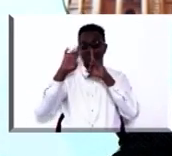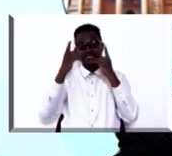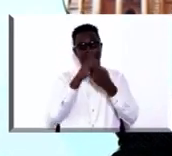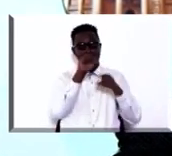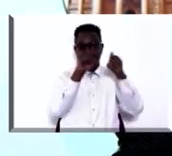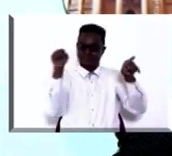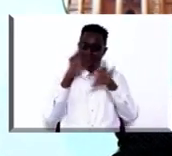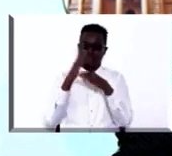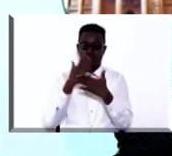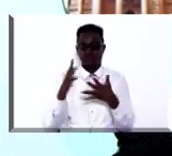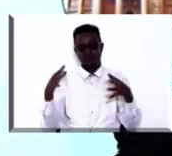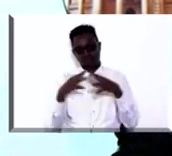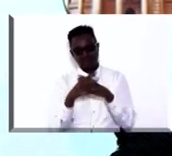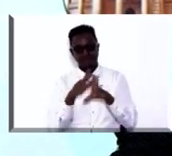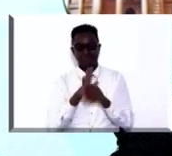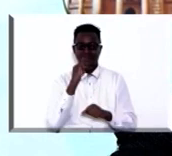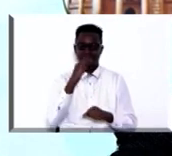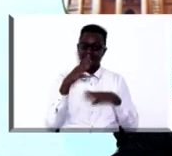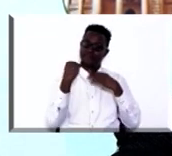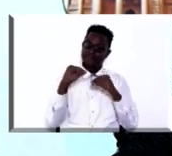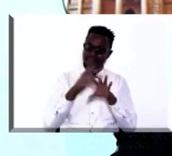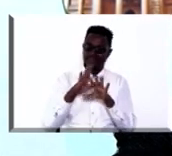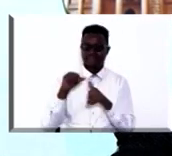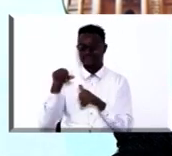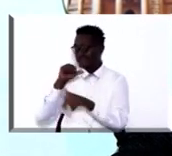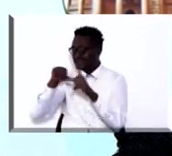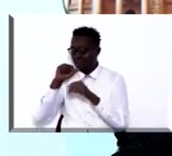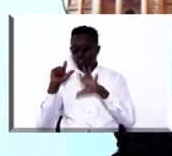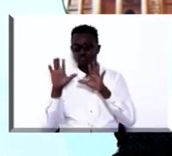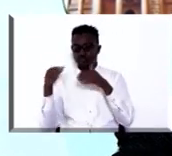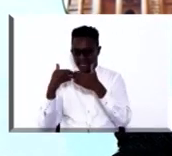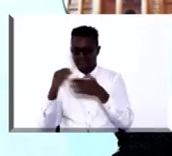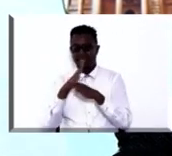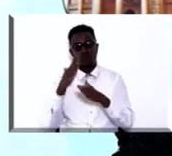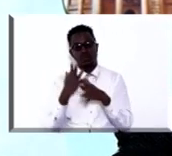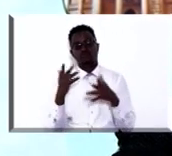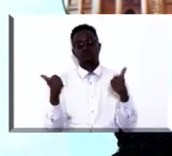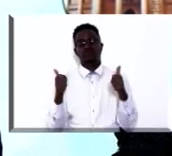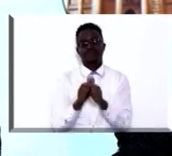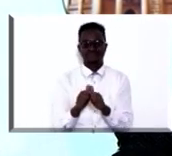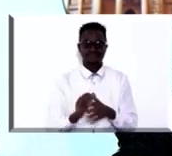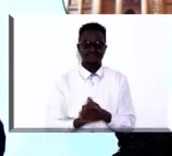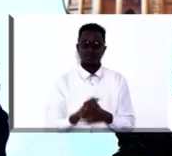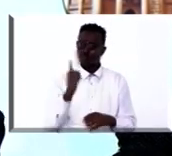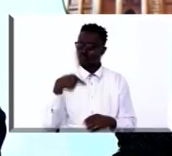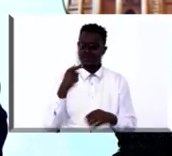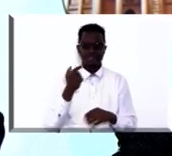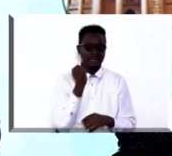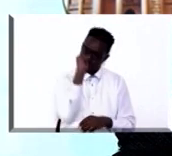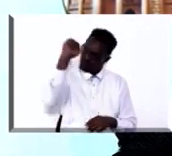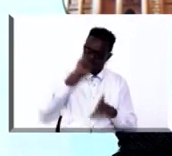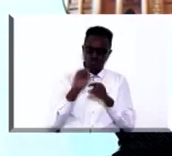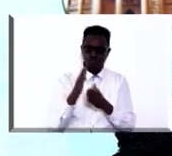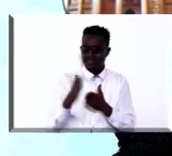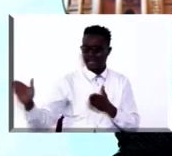if business, labor, civil society, and communities are working together. We must refuse to be sidetracked by